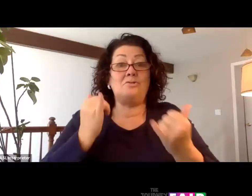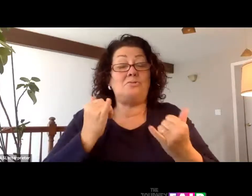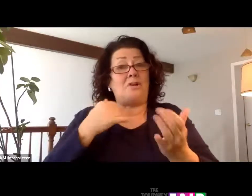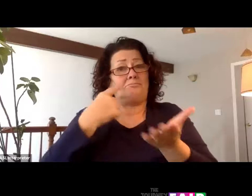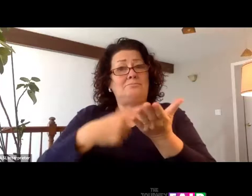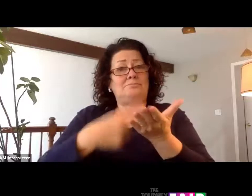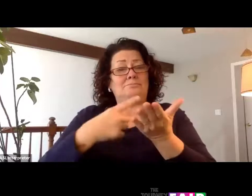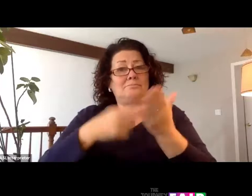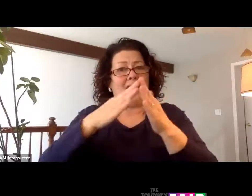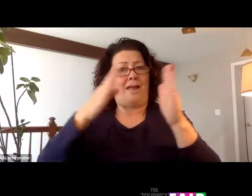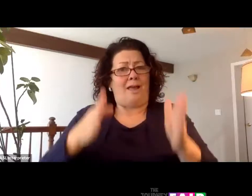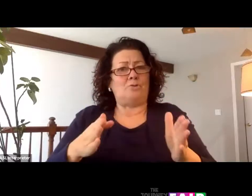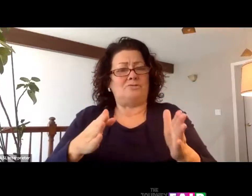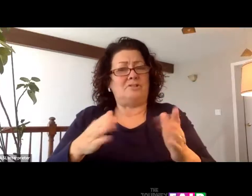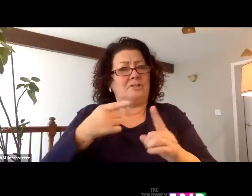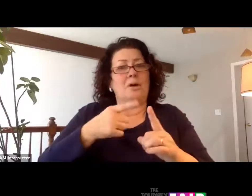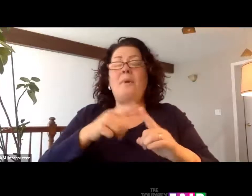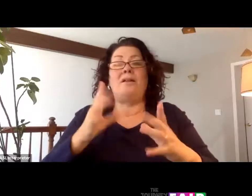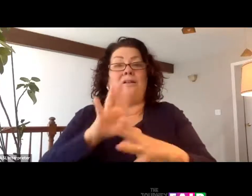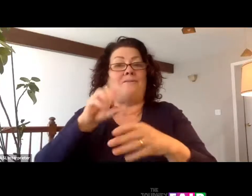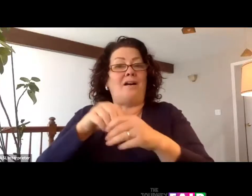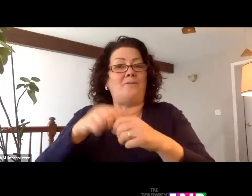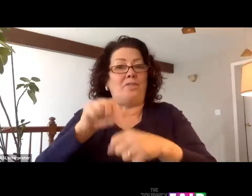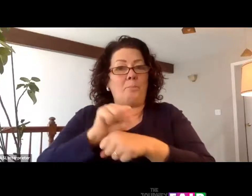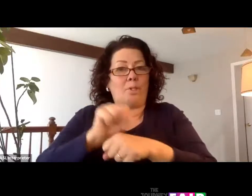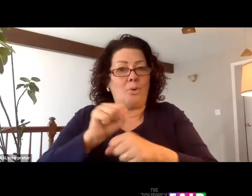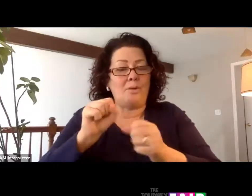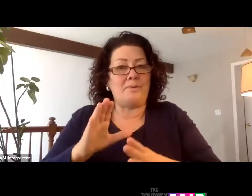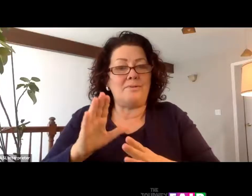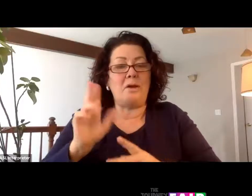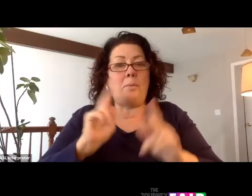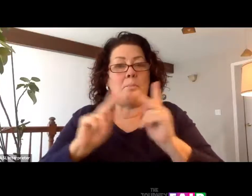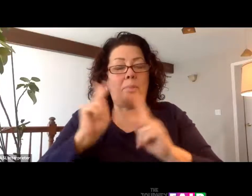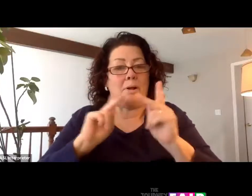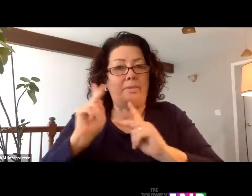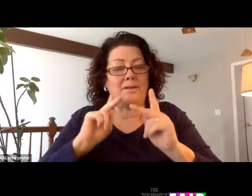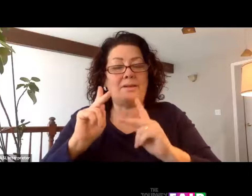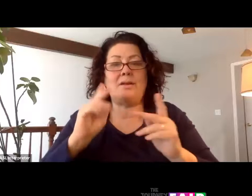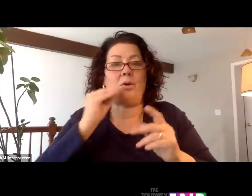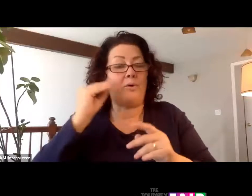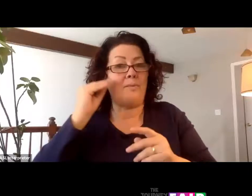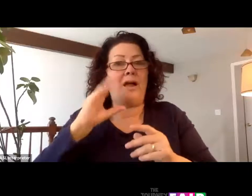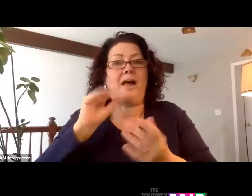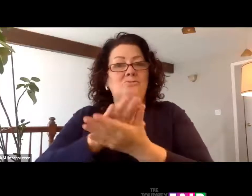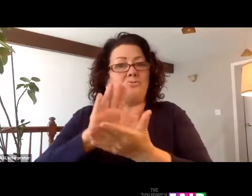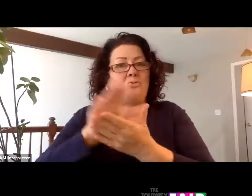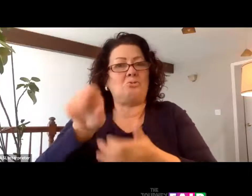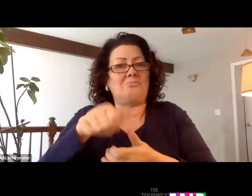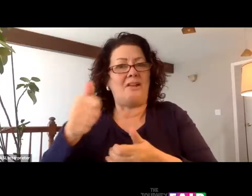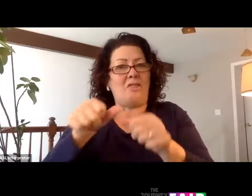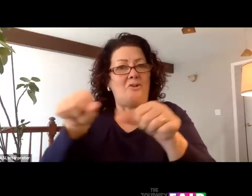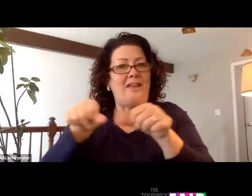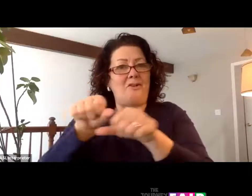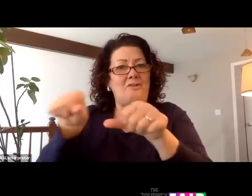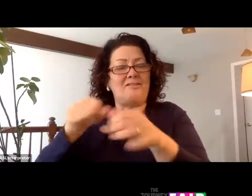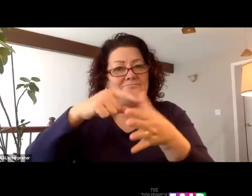our jurisdiction also includes employment, places of public accommodation, schools, and other areas. And so